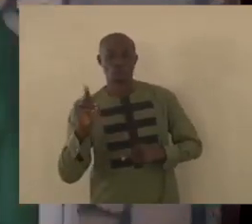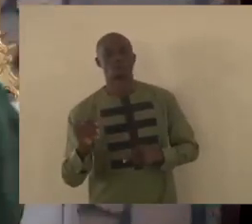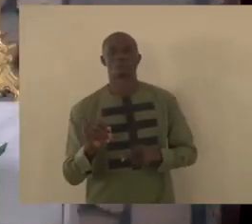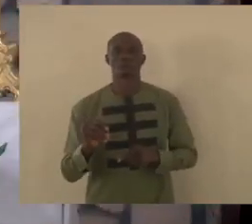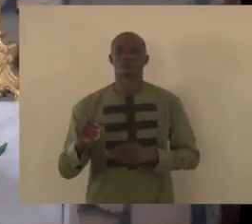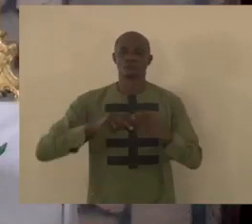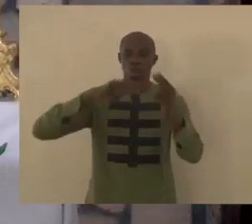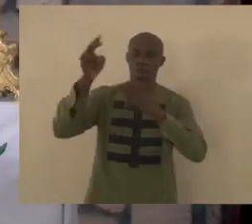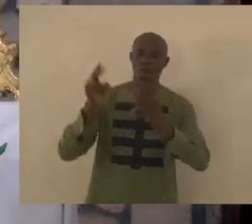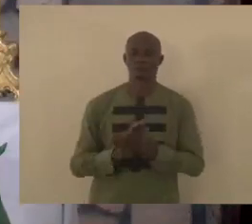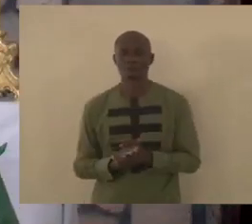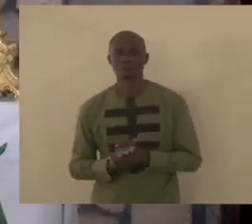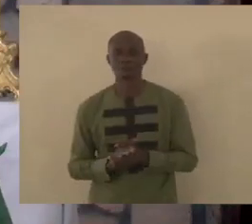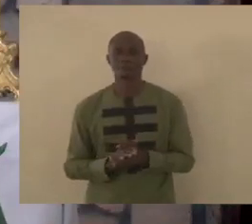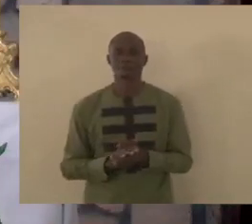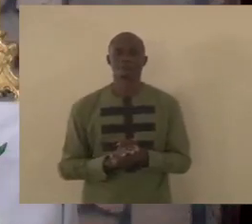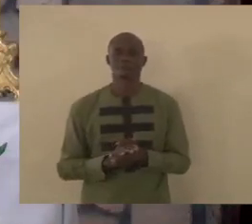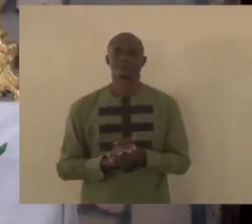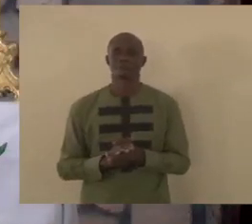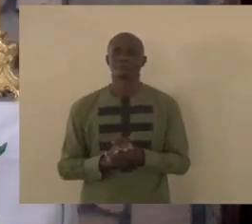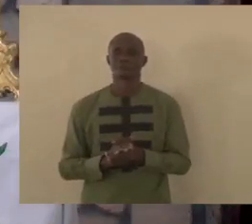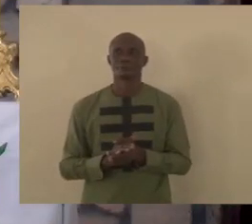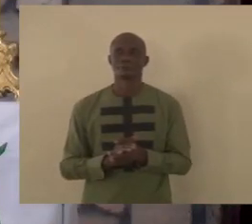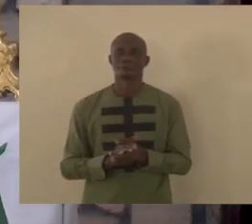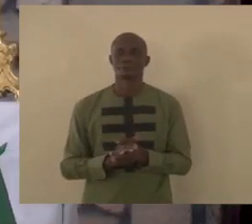what? Try to build.